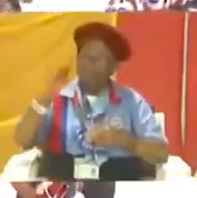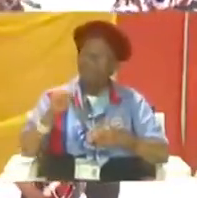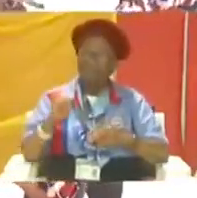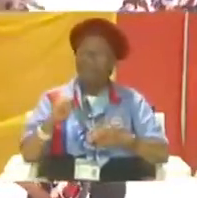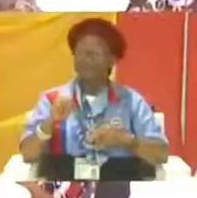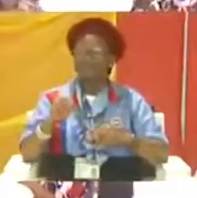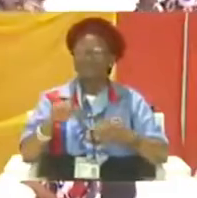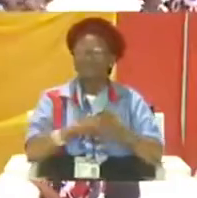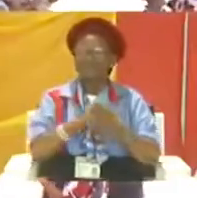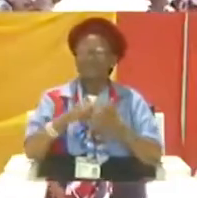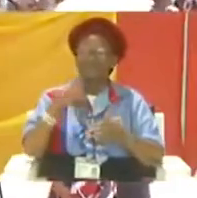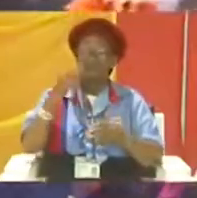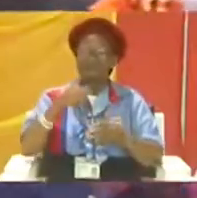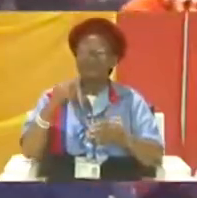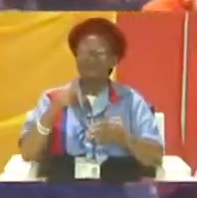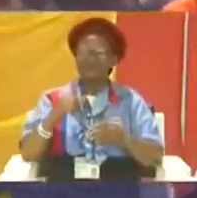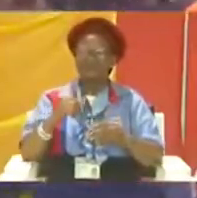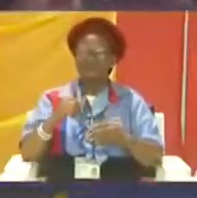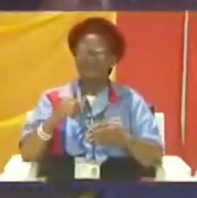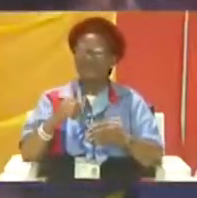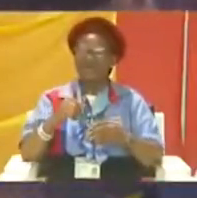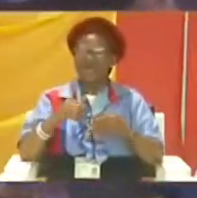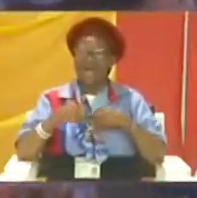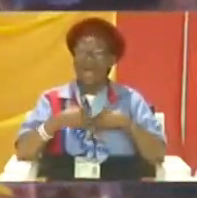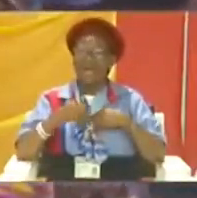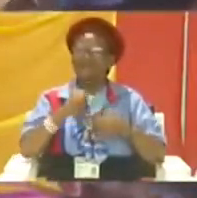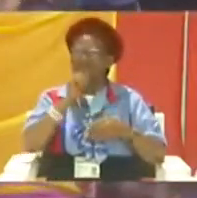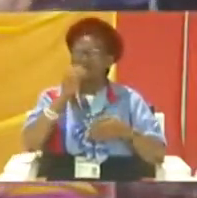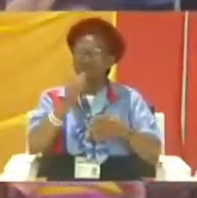And those who don't have, your own will come very